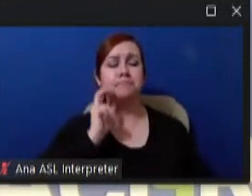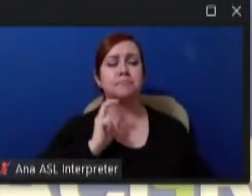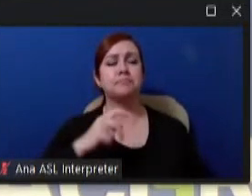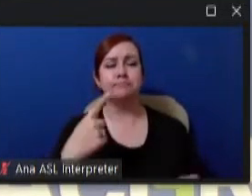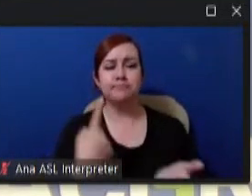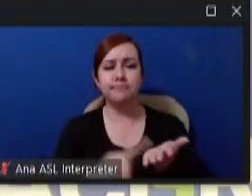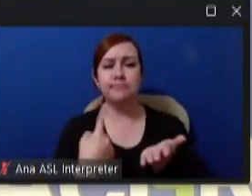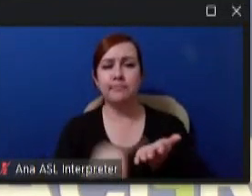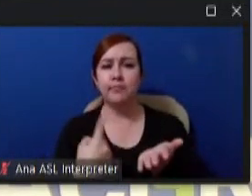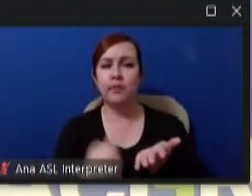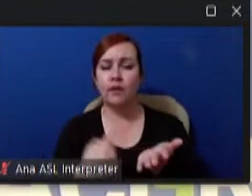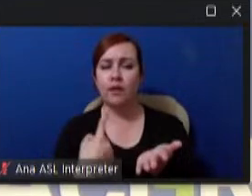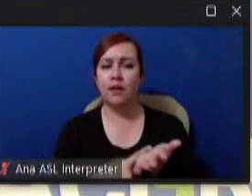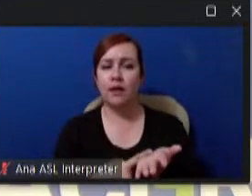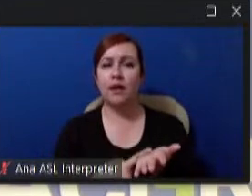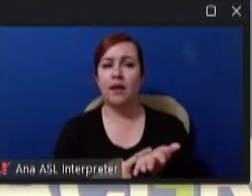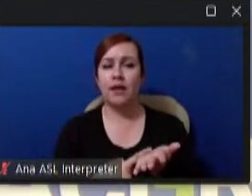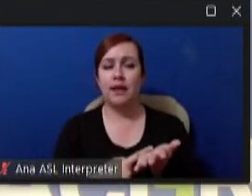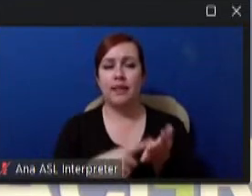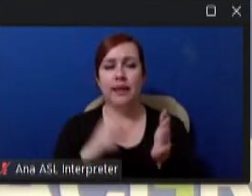in listening to